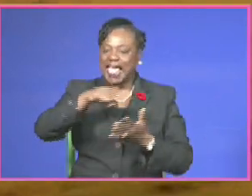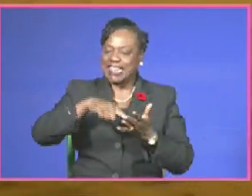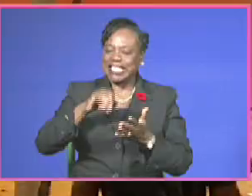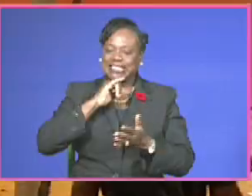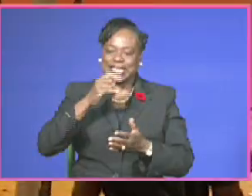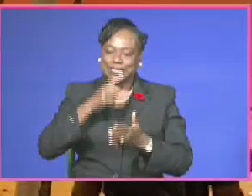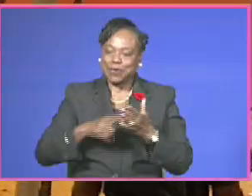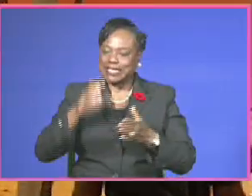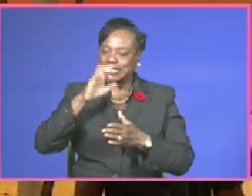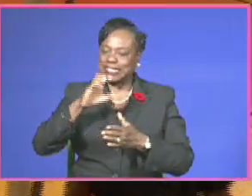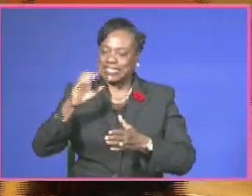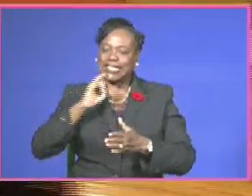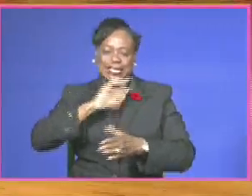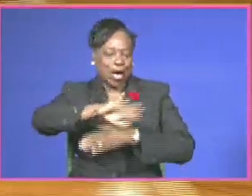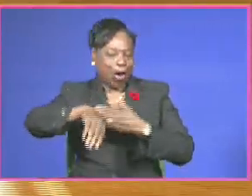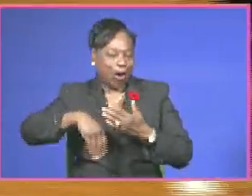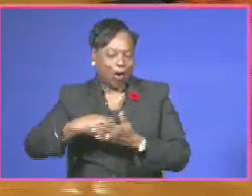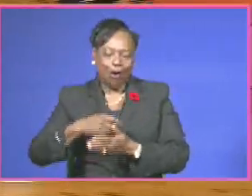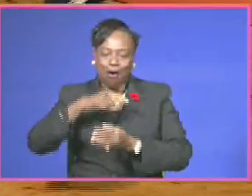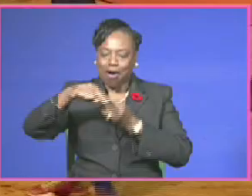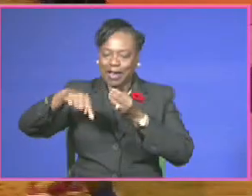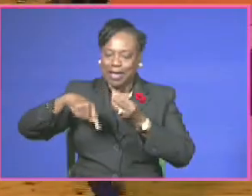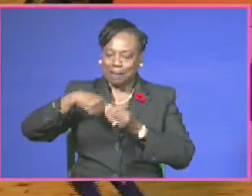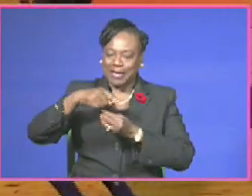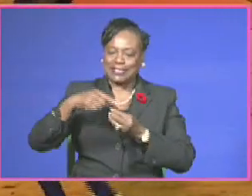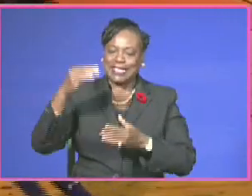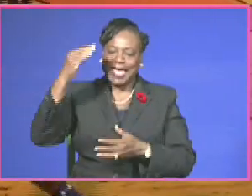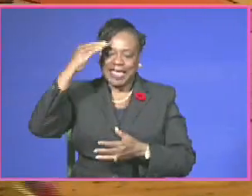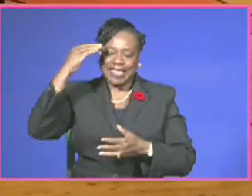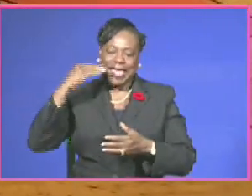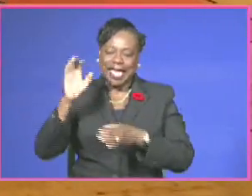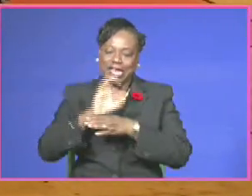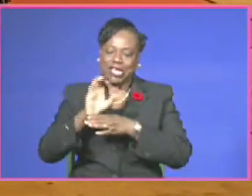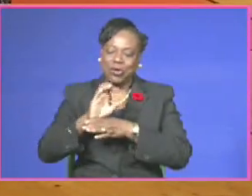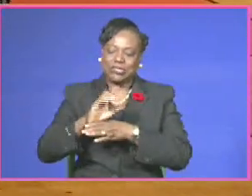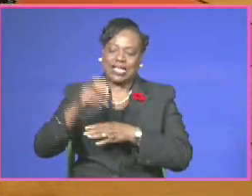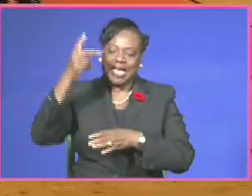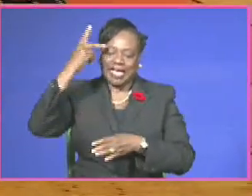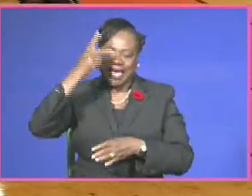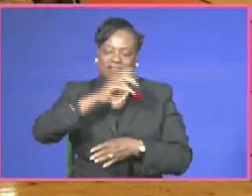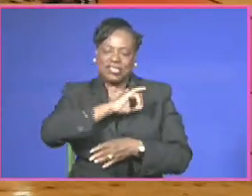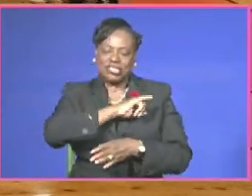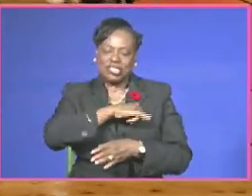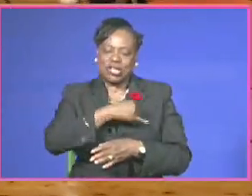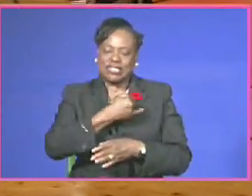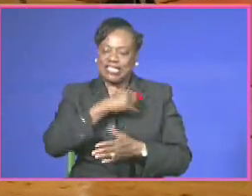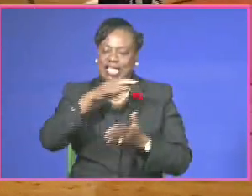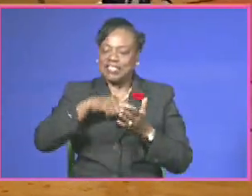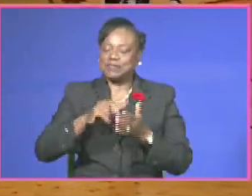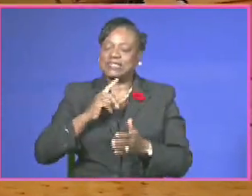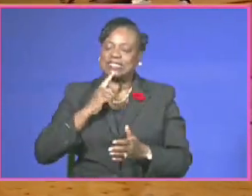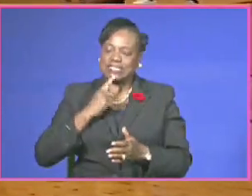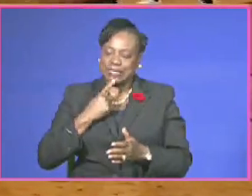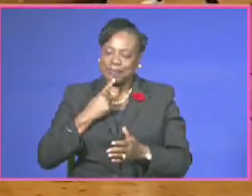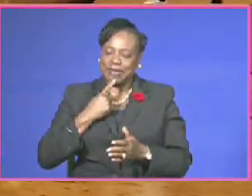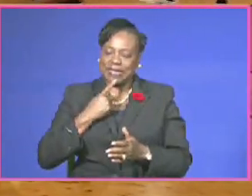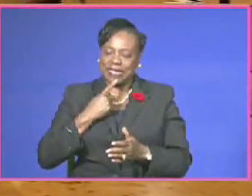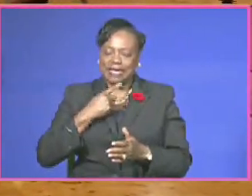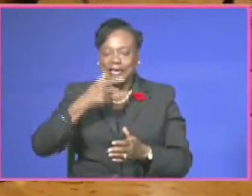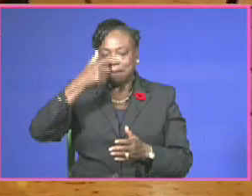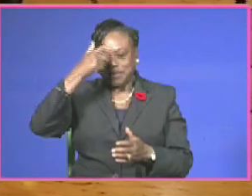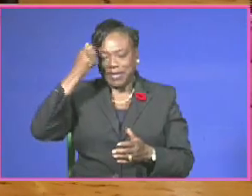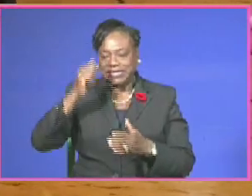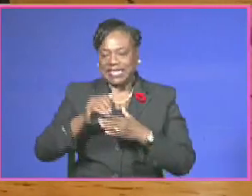CC is about. Now for head coach for the CI Gibson Rattlers, Kevin KJ Johnson, this one was disappointing because they led in the third set,